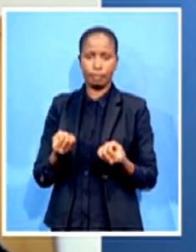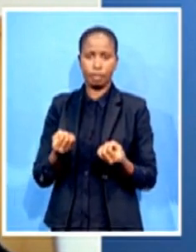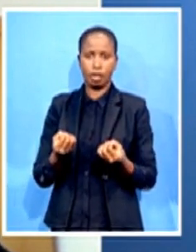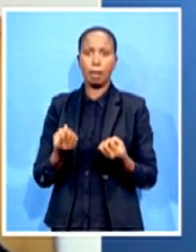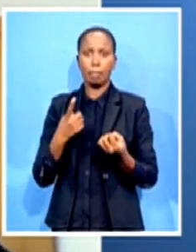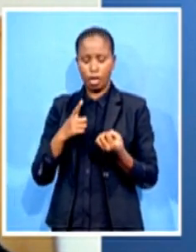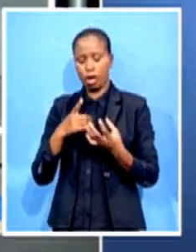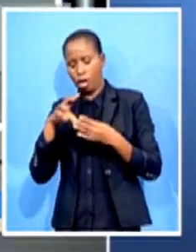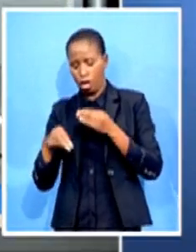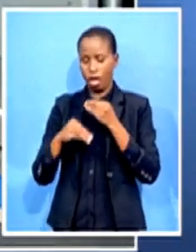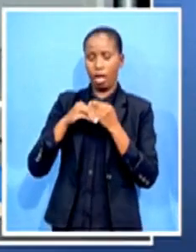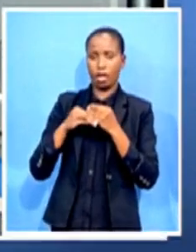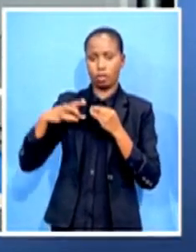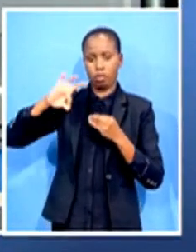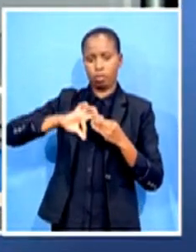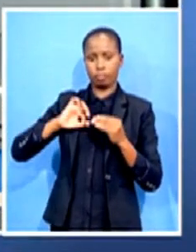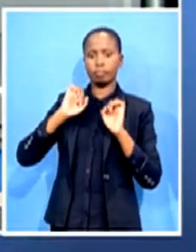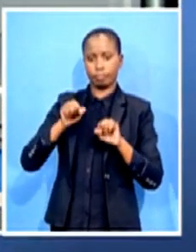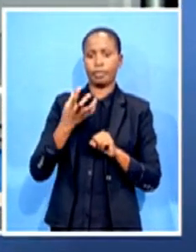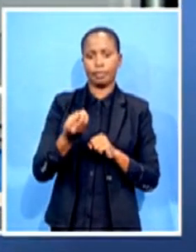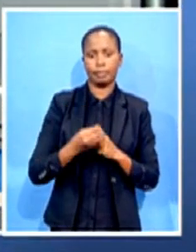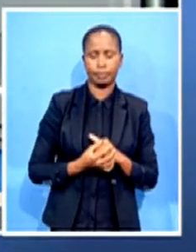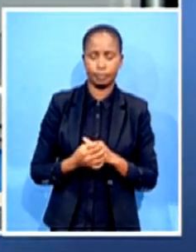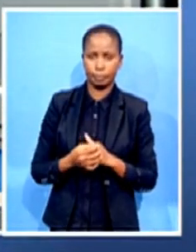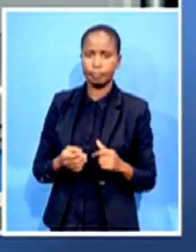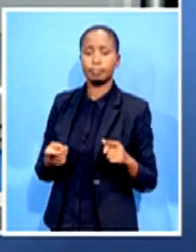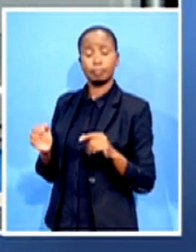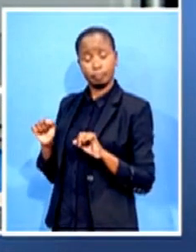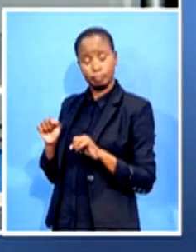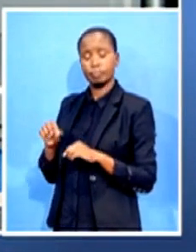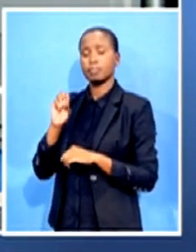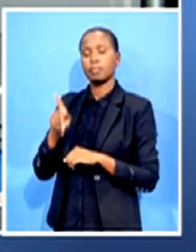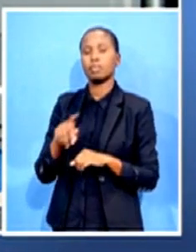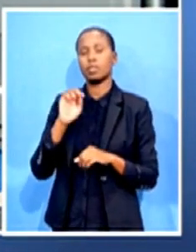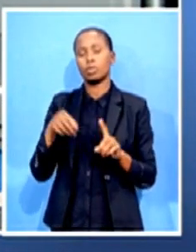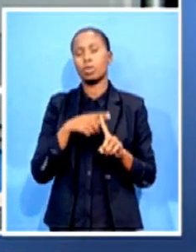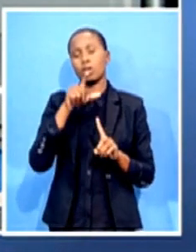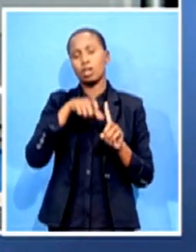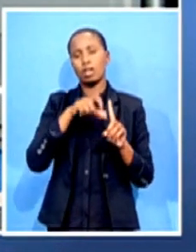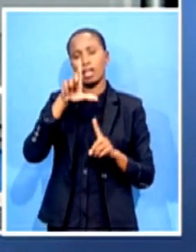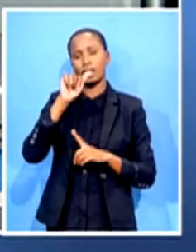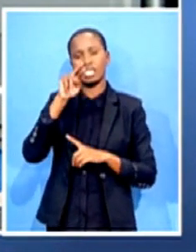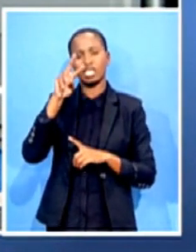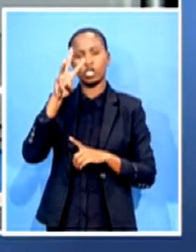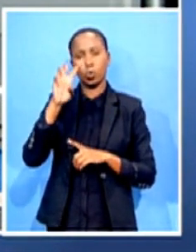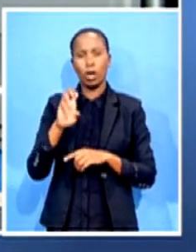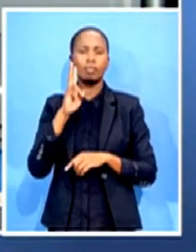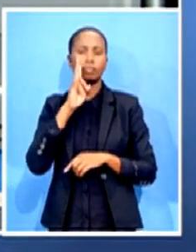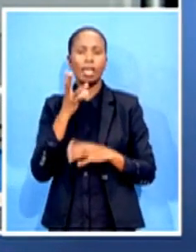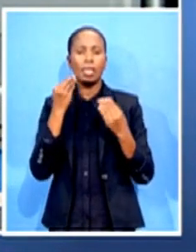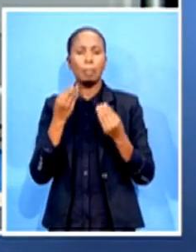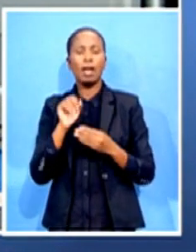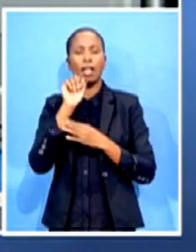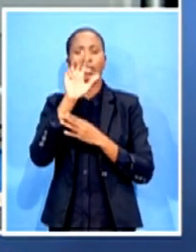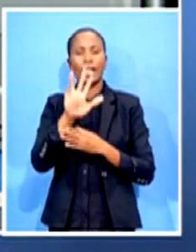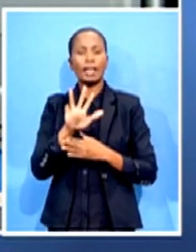And Lindiwe, with regards to this figure of 19 Rand and 9 cents per hour, when